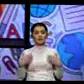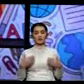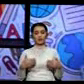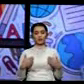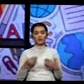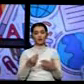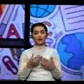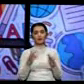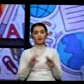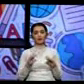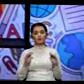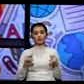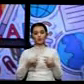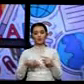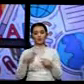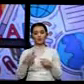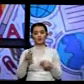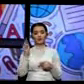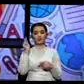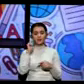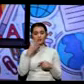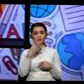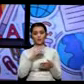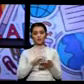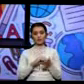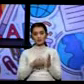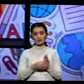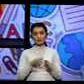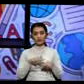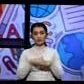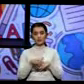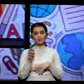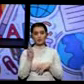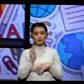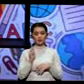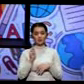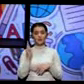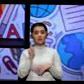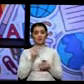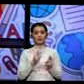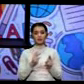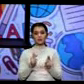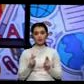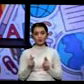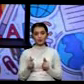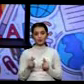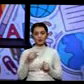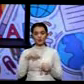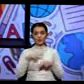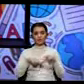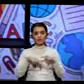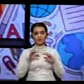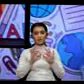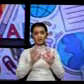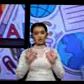Assalomu alaykum aziz o'quvchilar. Navbatdagi darsimiz 4-sinflarda matematika darsi. Darsga tayyormisiz?